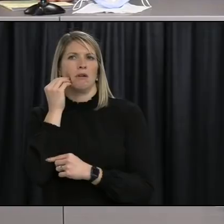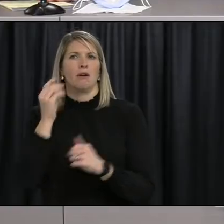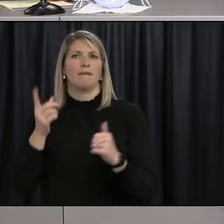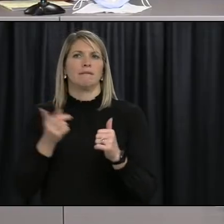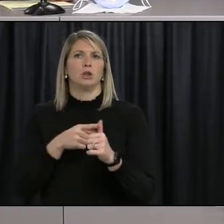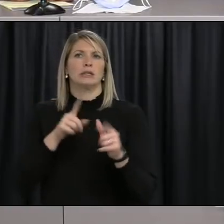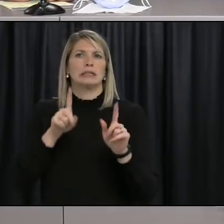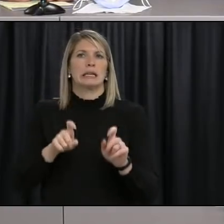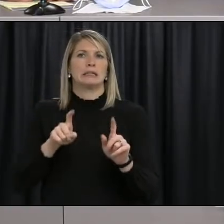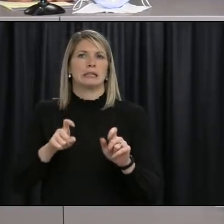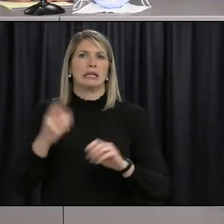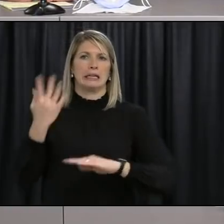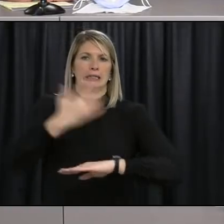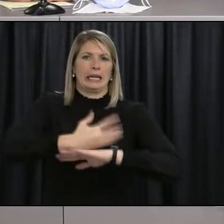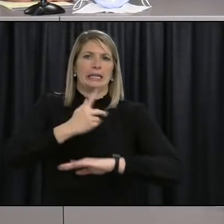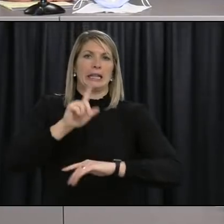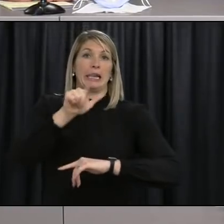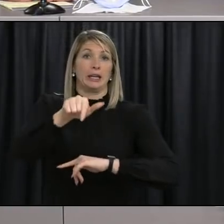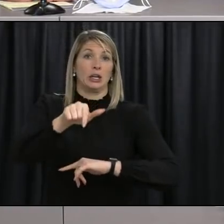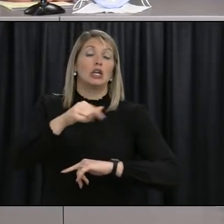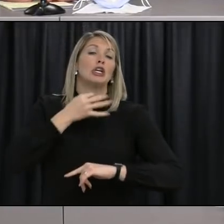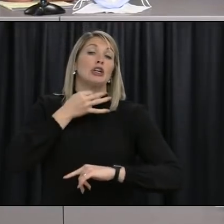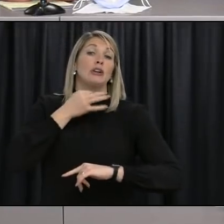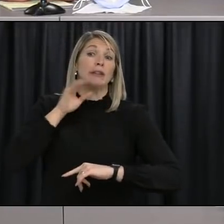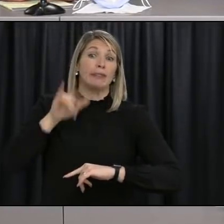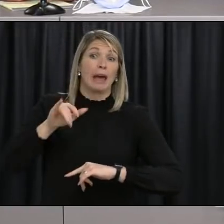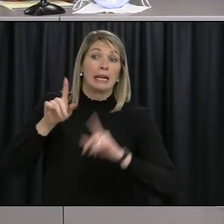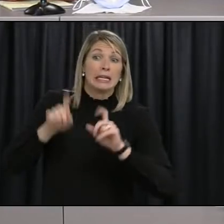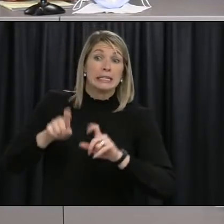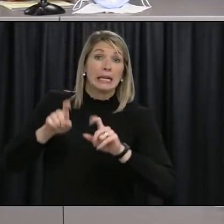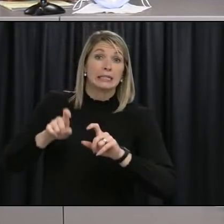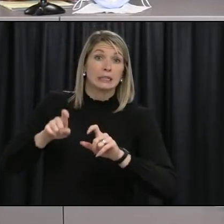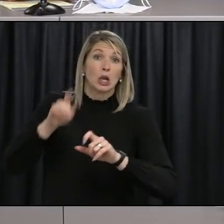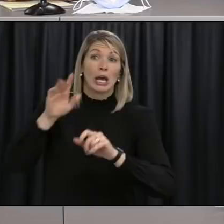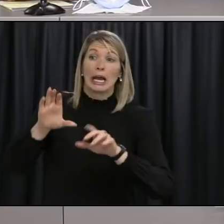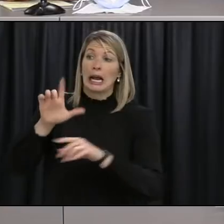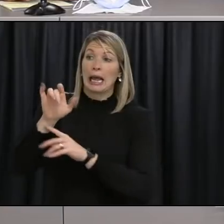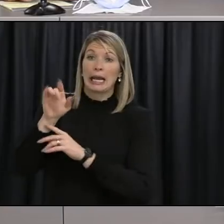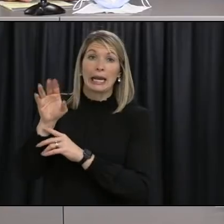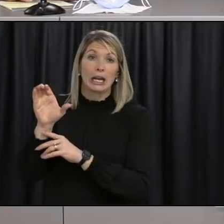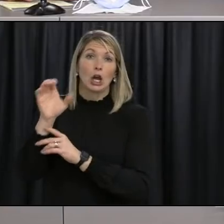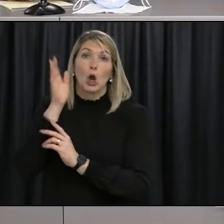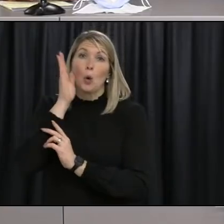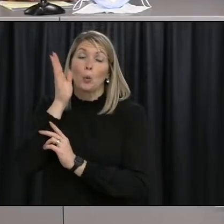those times? What are their options? We're a 24/7,